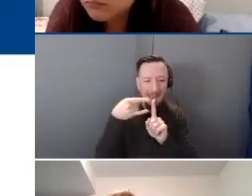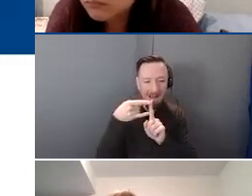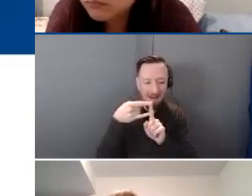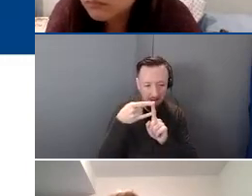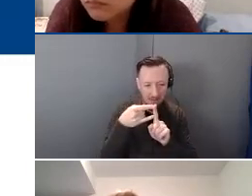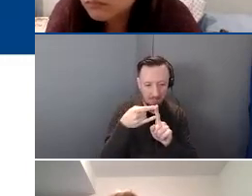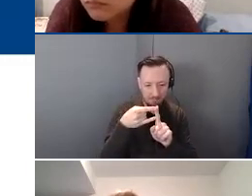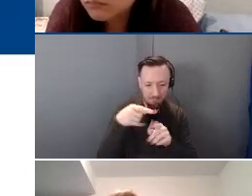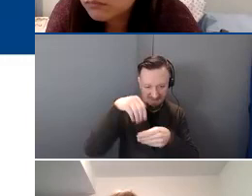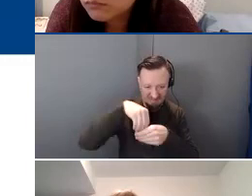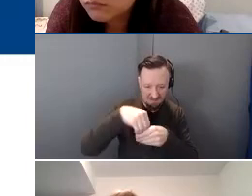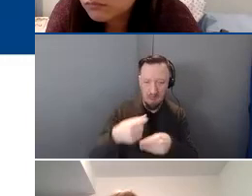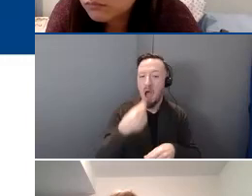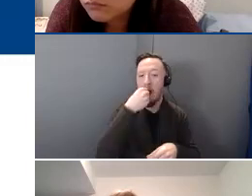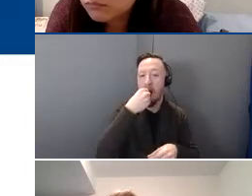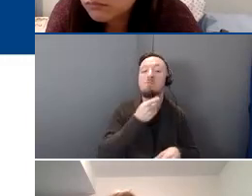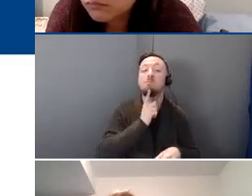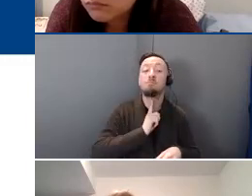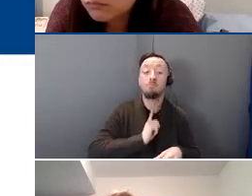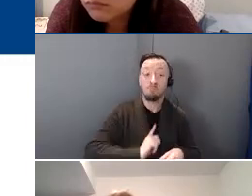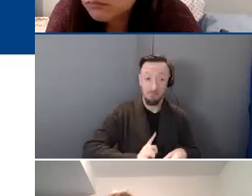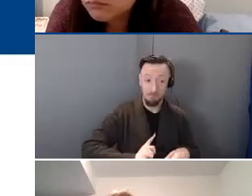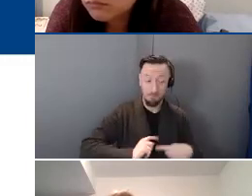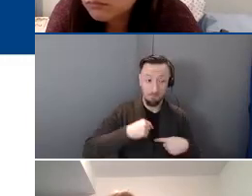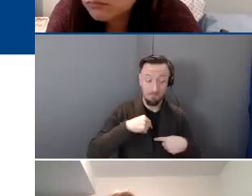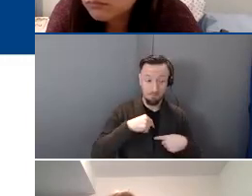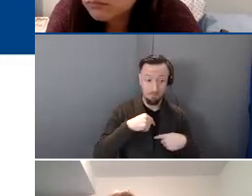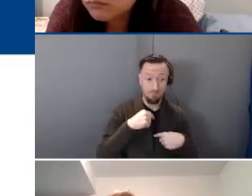swallow. And what this allows the provider to do is, because it's